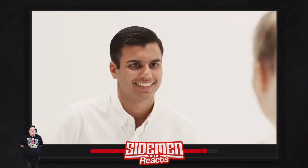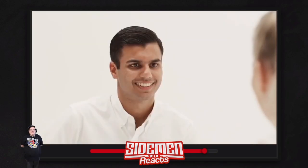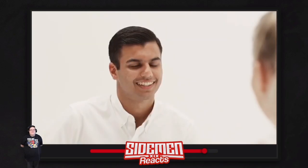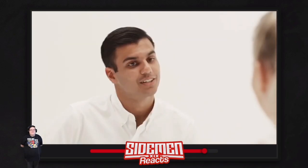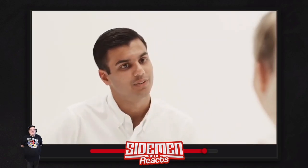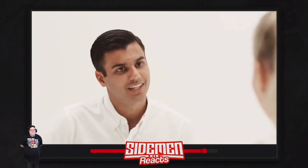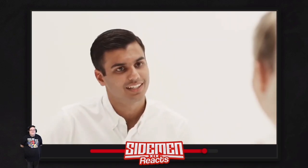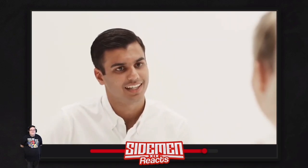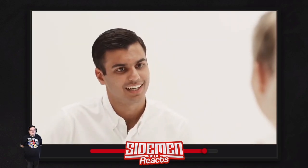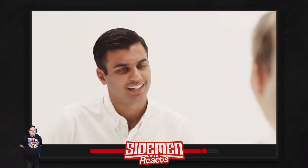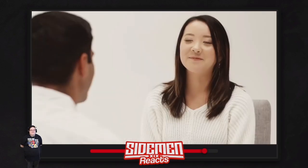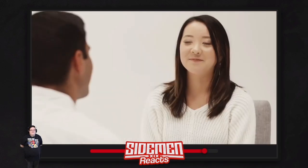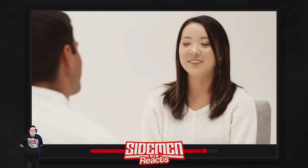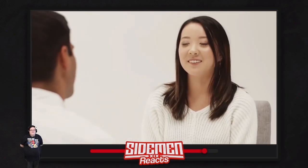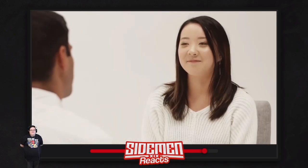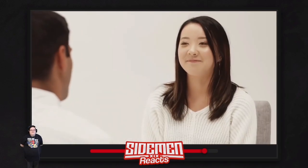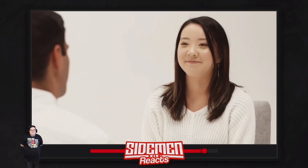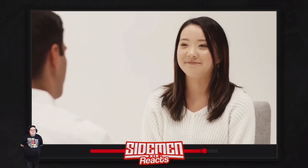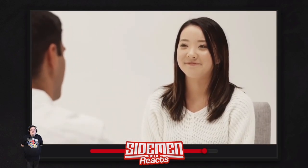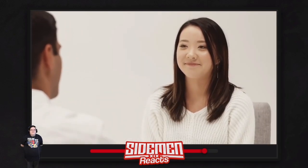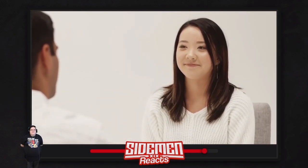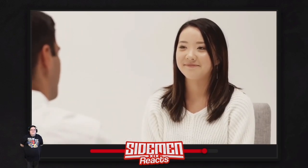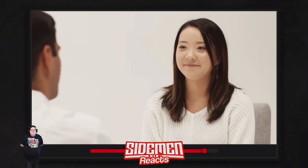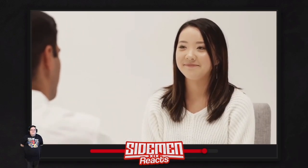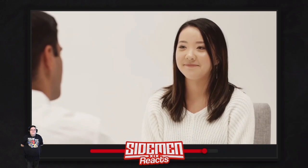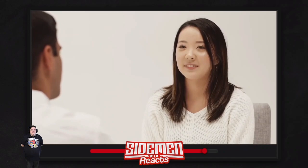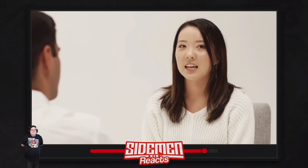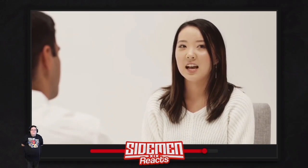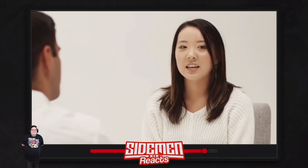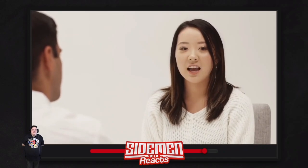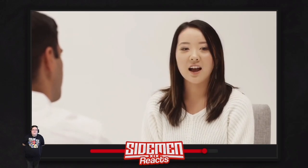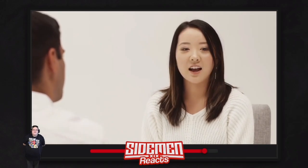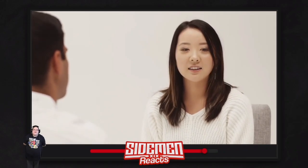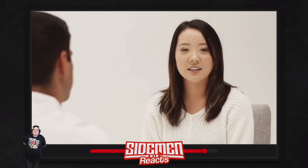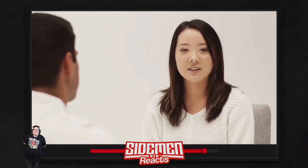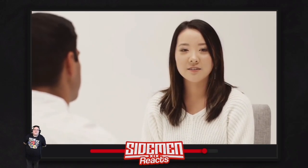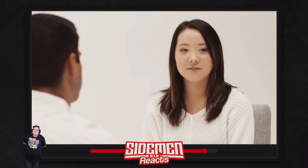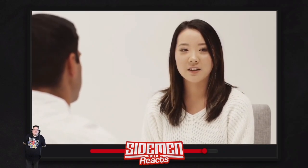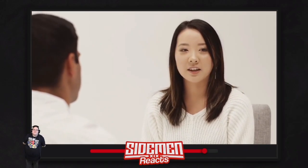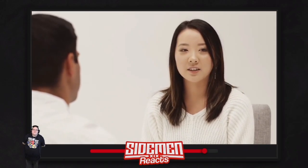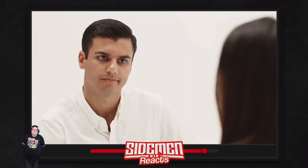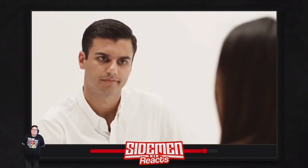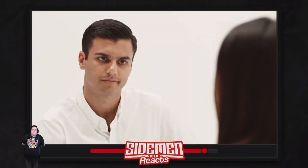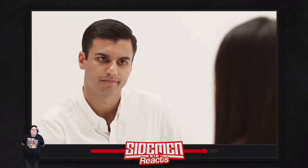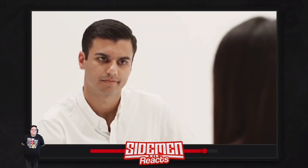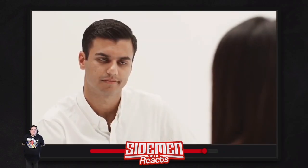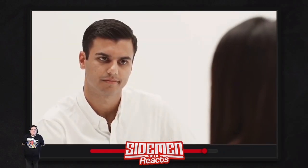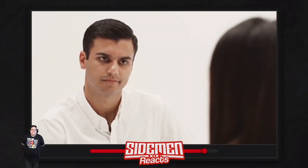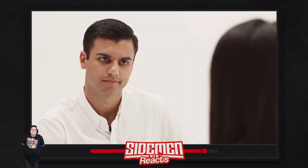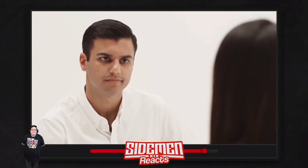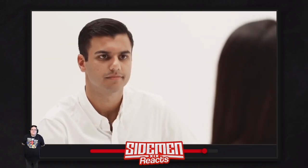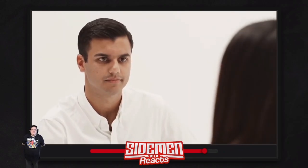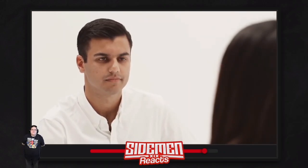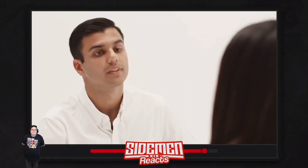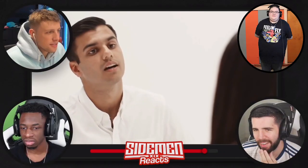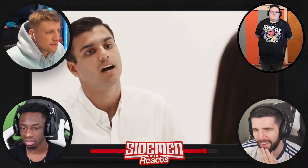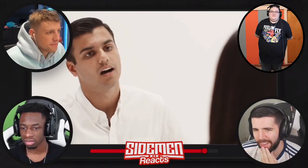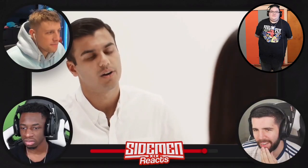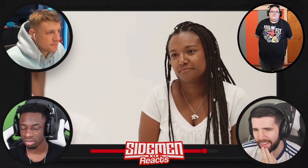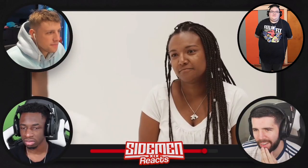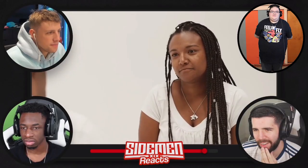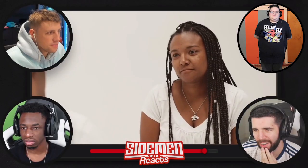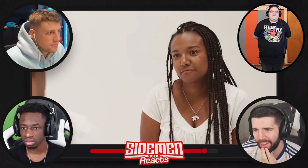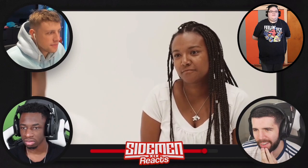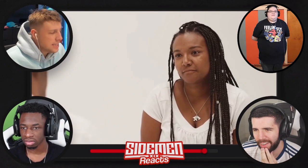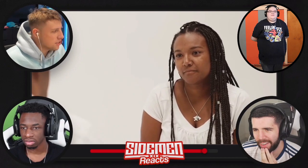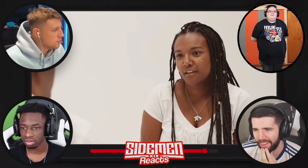date, so I'm like, okay. Really? Yeah. That's awesome. Are you from LA or Huntington Beach area? Yeah, I live kind of near USC. I'm a grad student there, so. Oh,